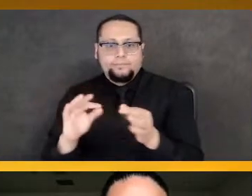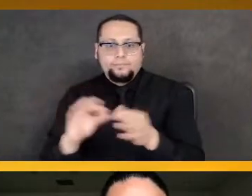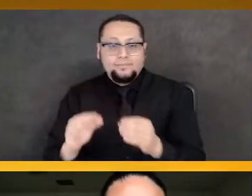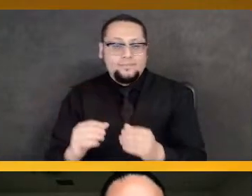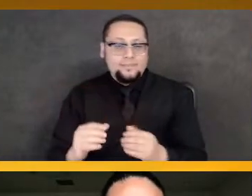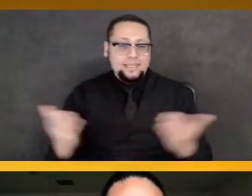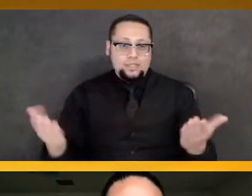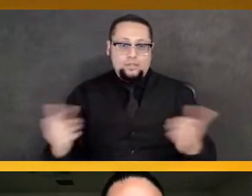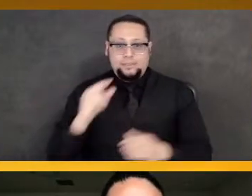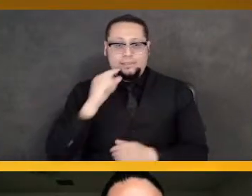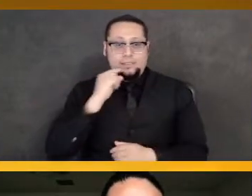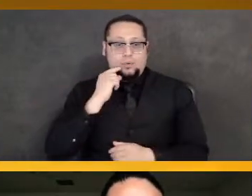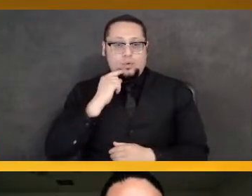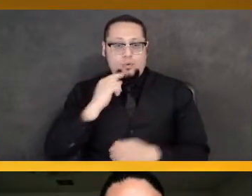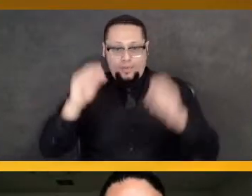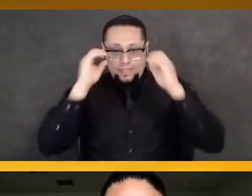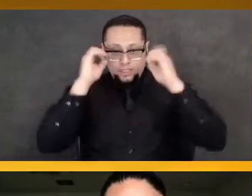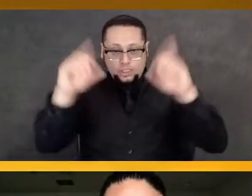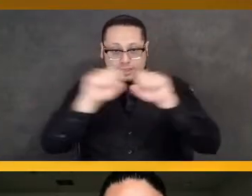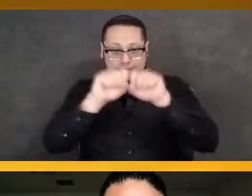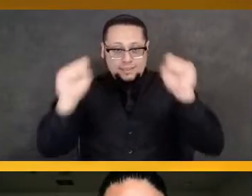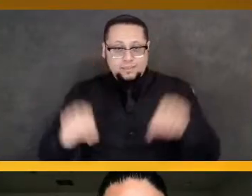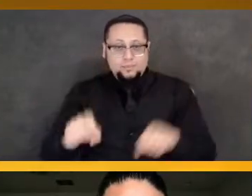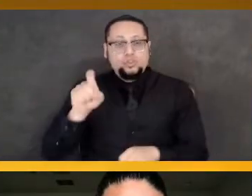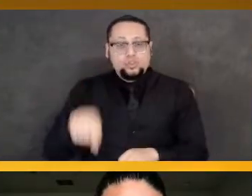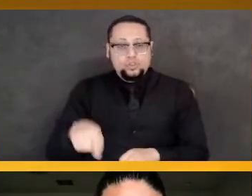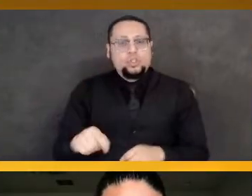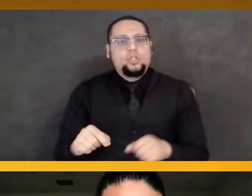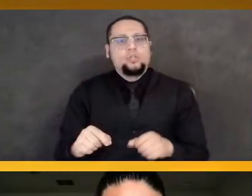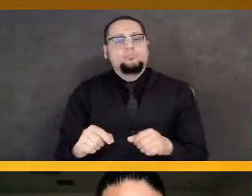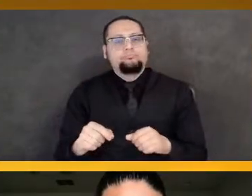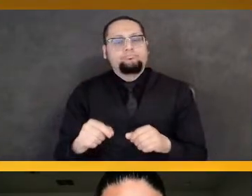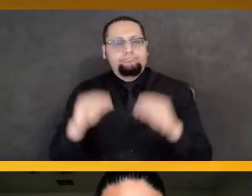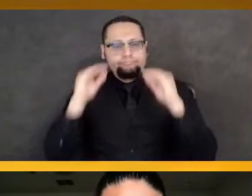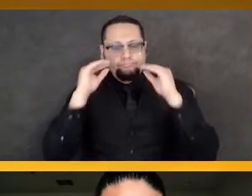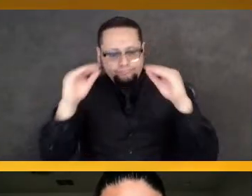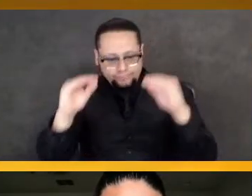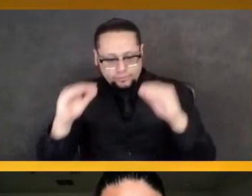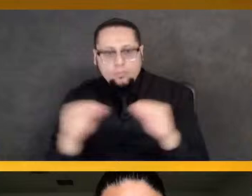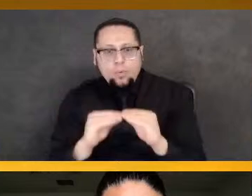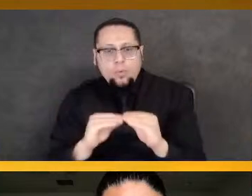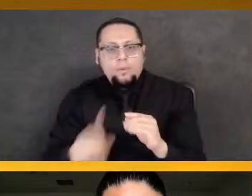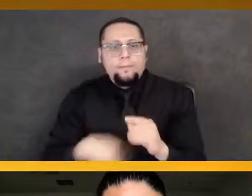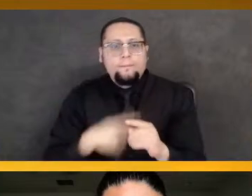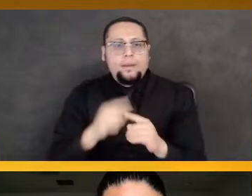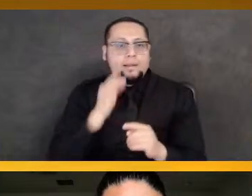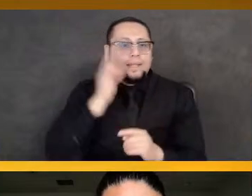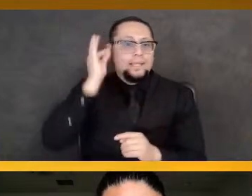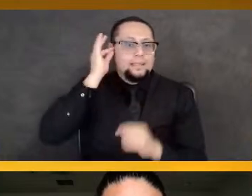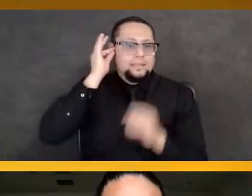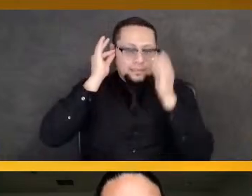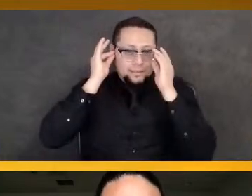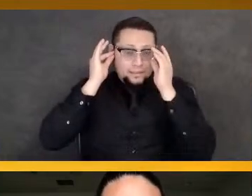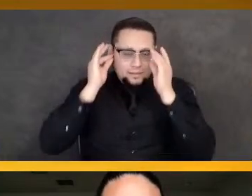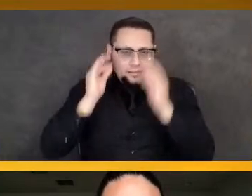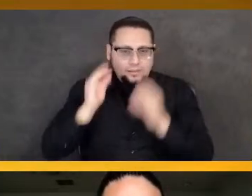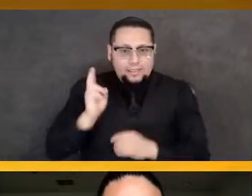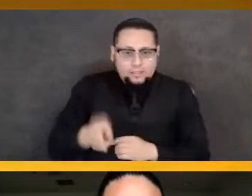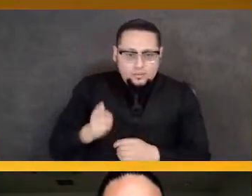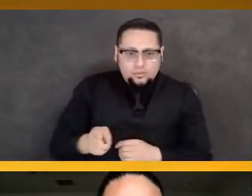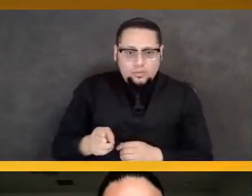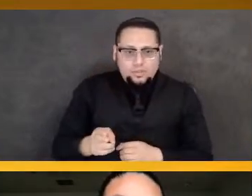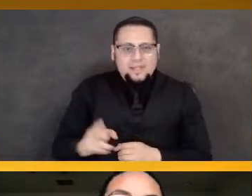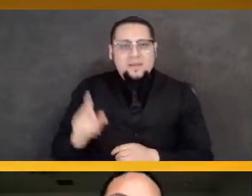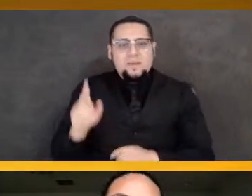Antonio recognize more Indigenous people in our classes rather than just as, being